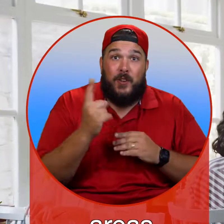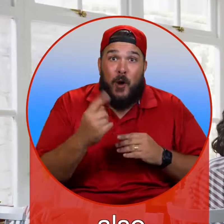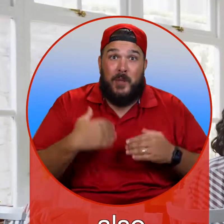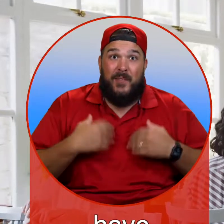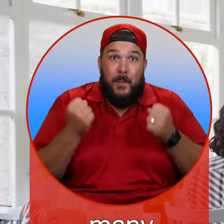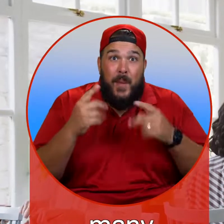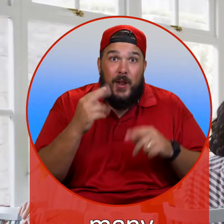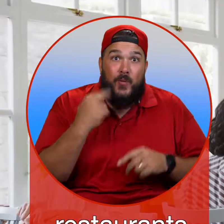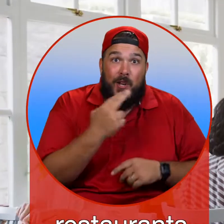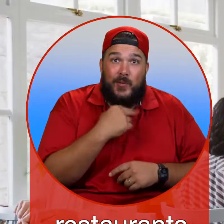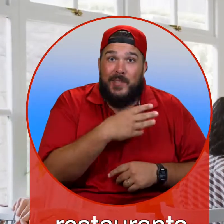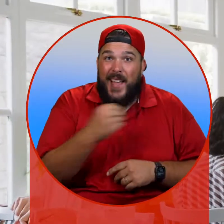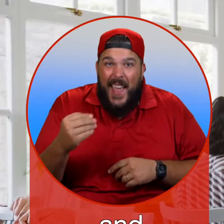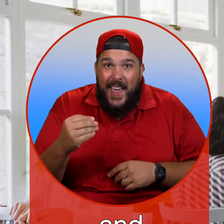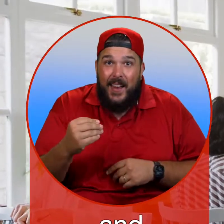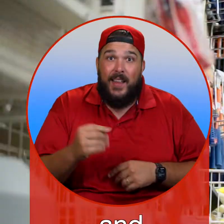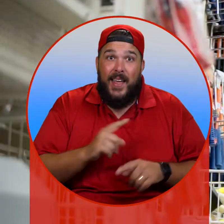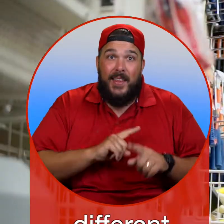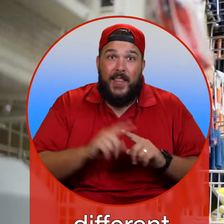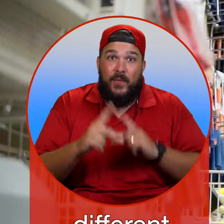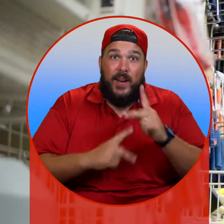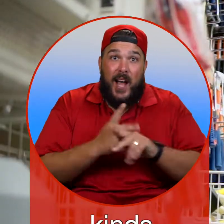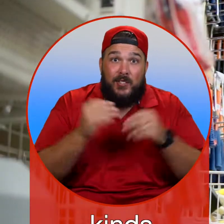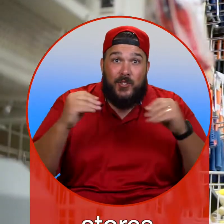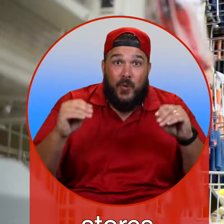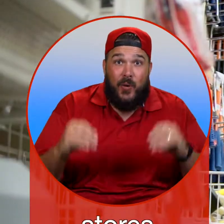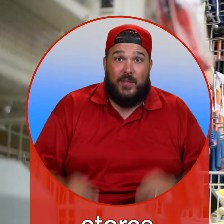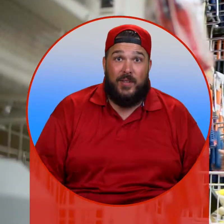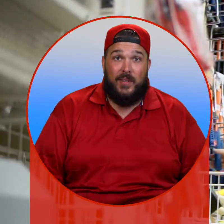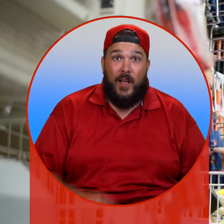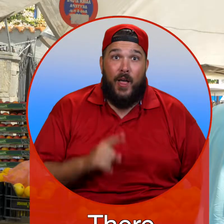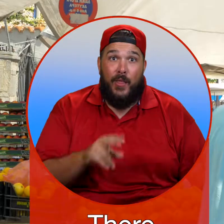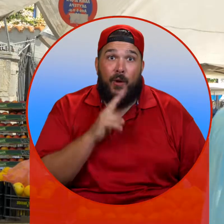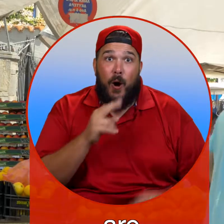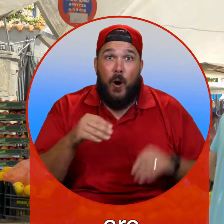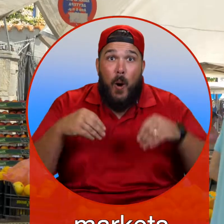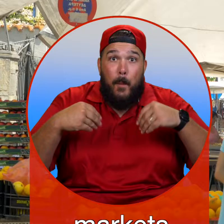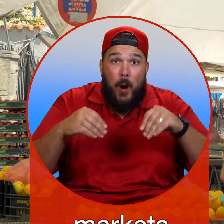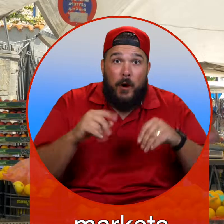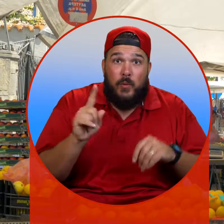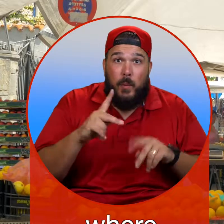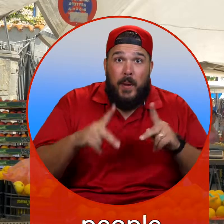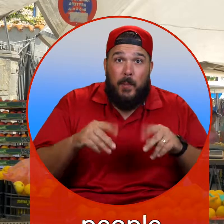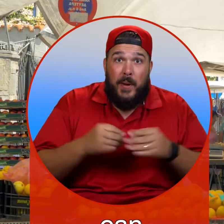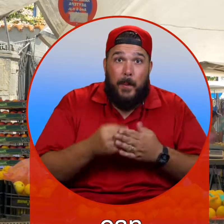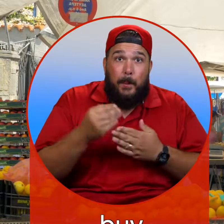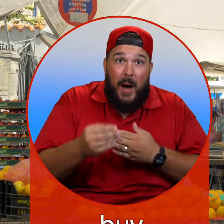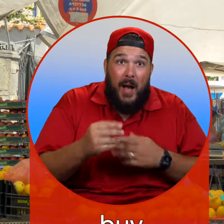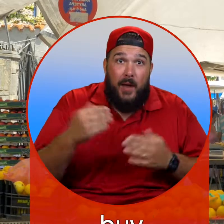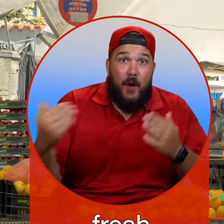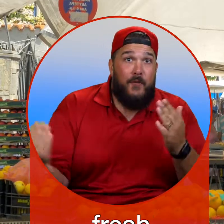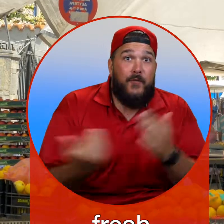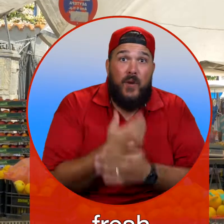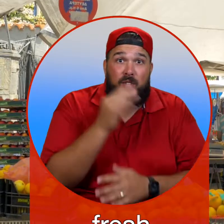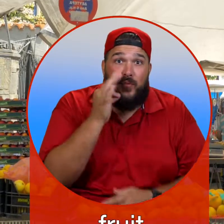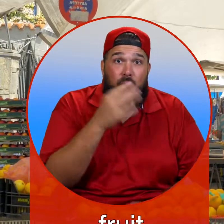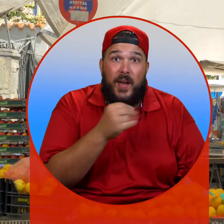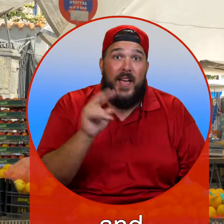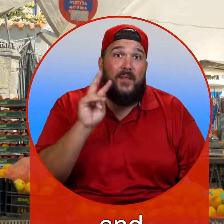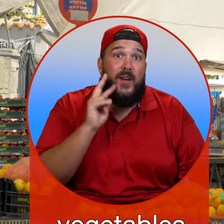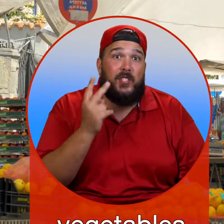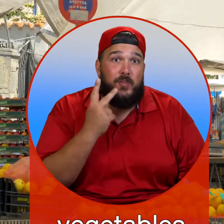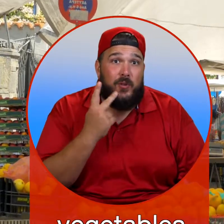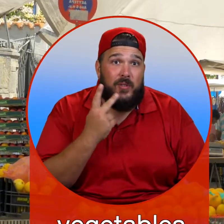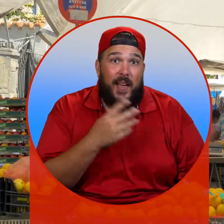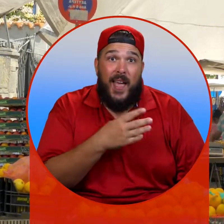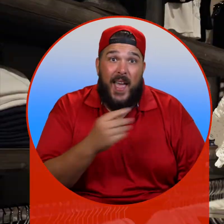Urban areas also have many restaurants and different kinds of stores. There are markets where people can buy fresh fruit